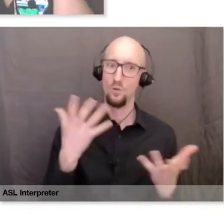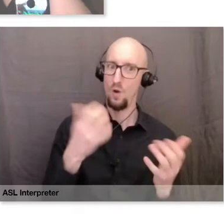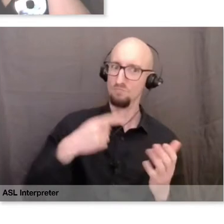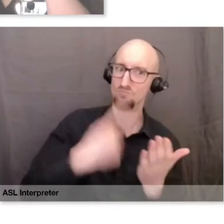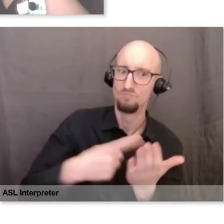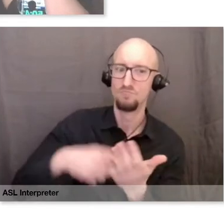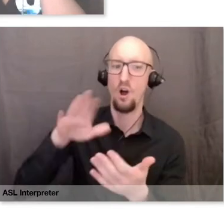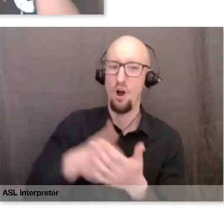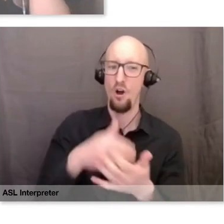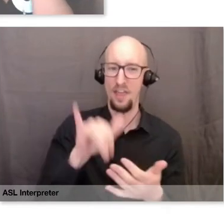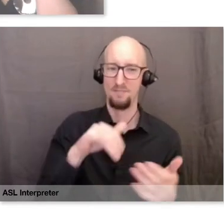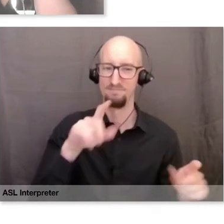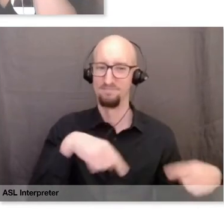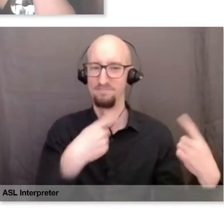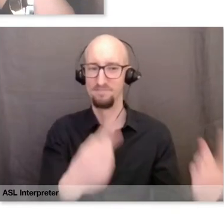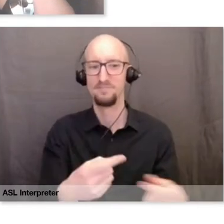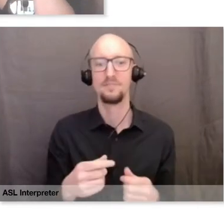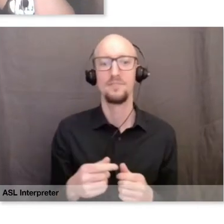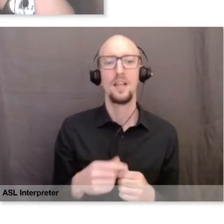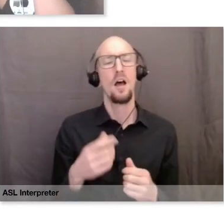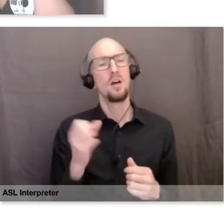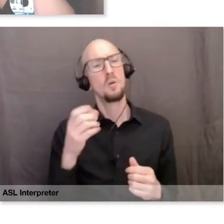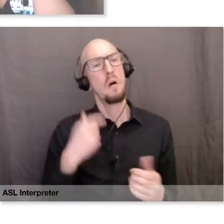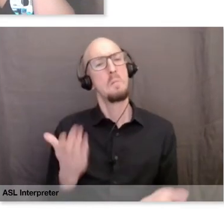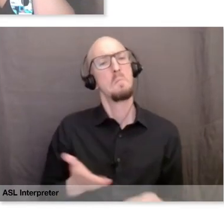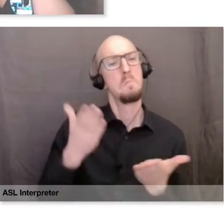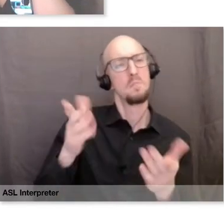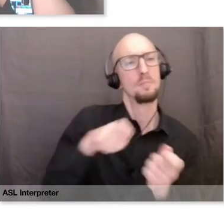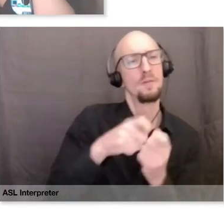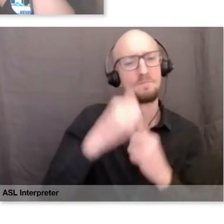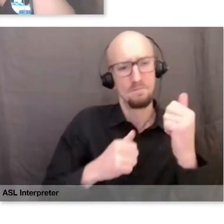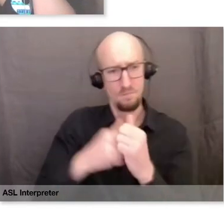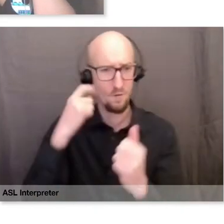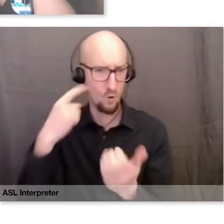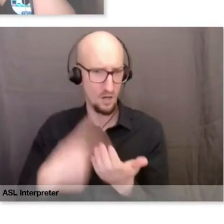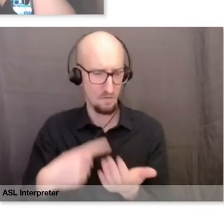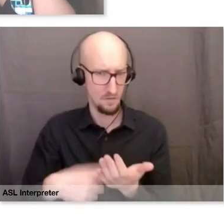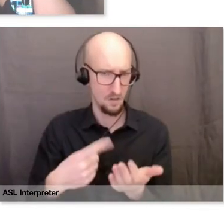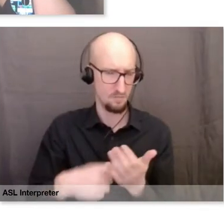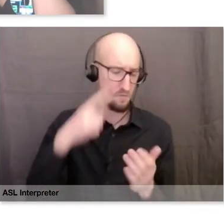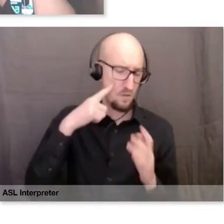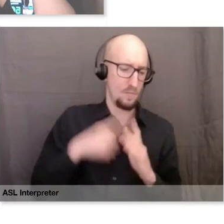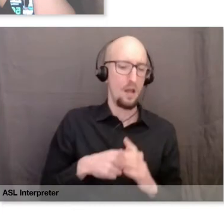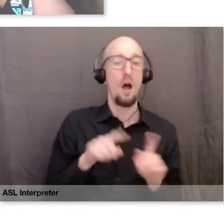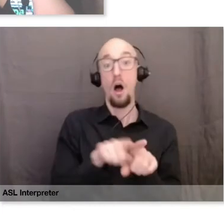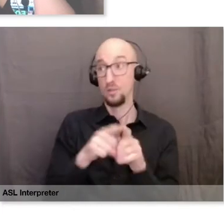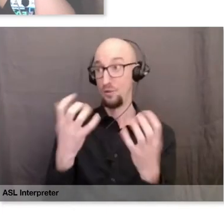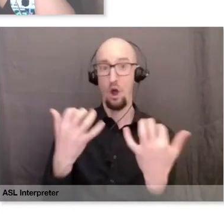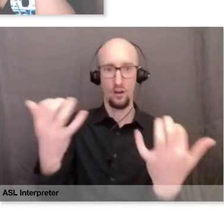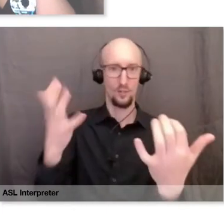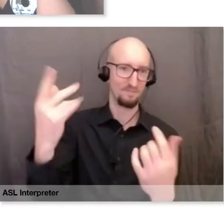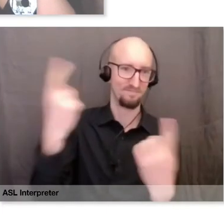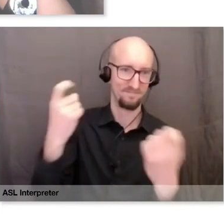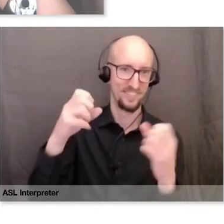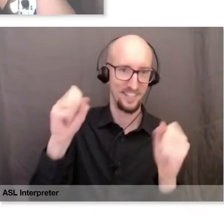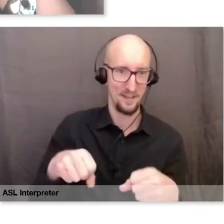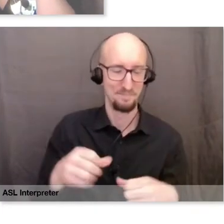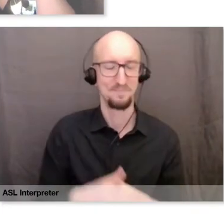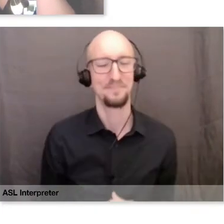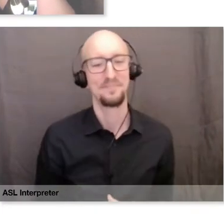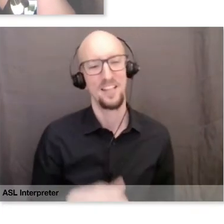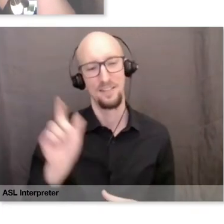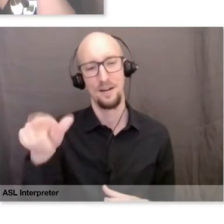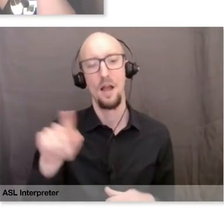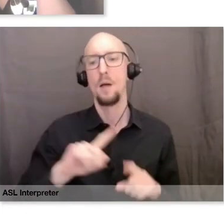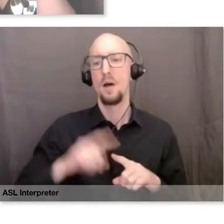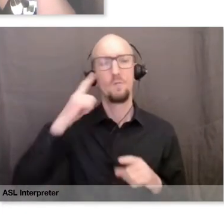this conversation, just to start us off, and we'll also be taking questions from the audience later on, but just to